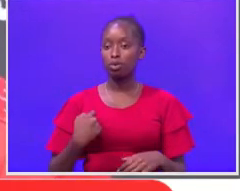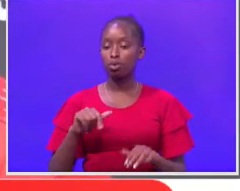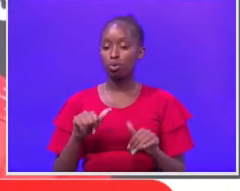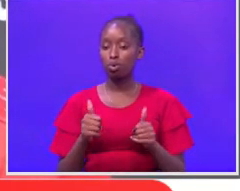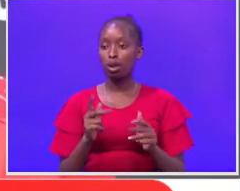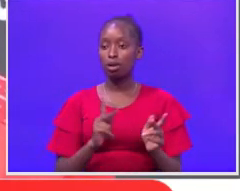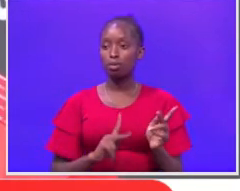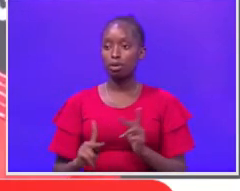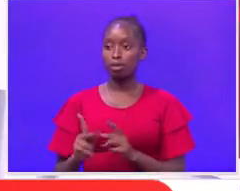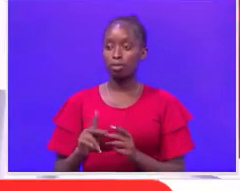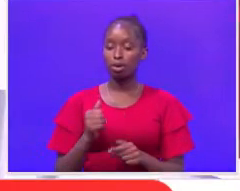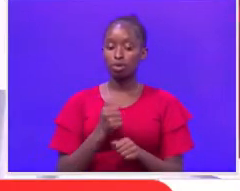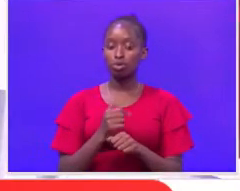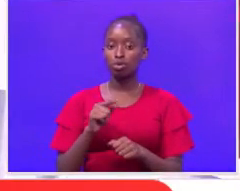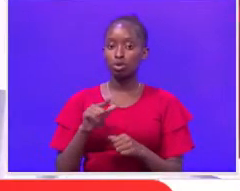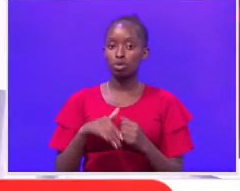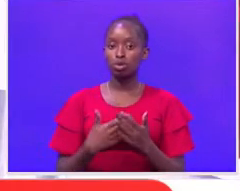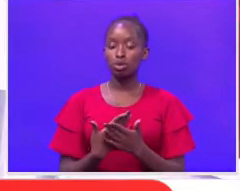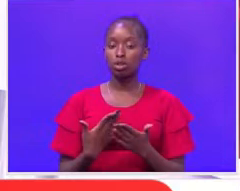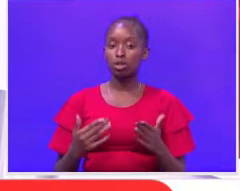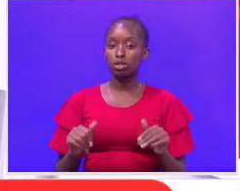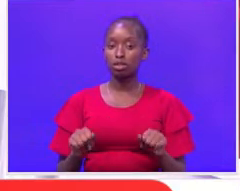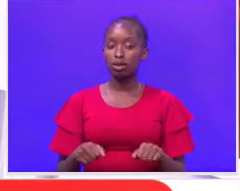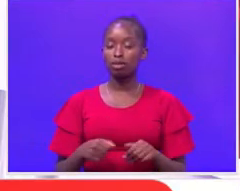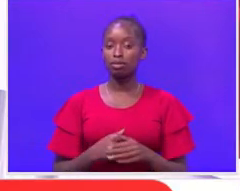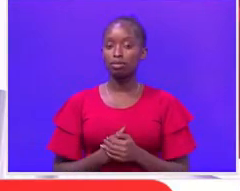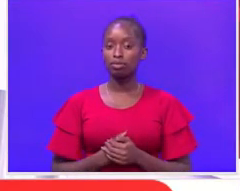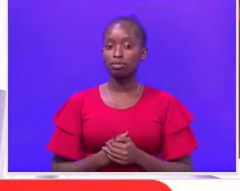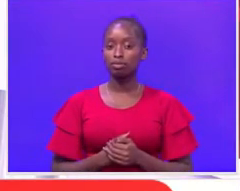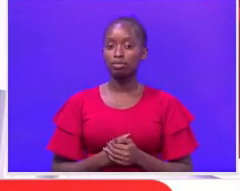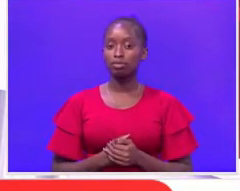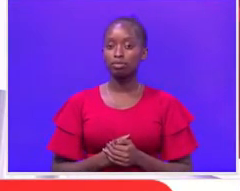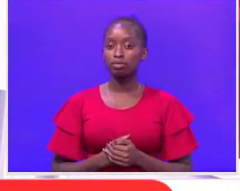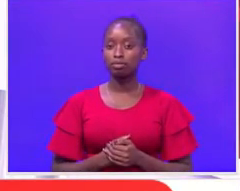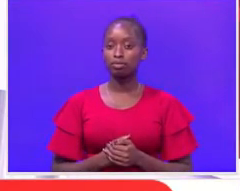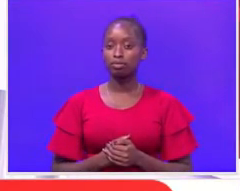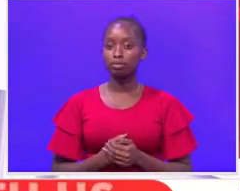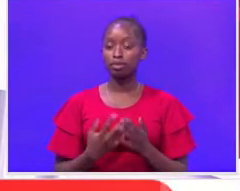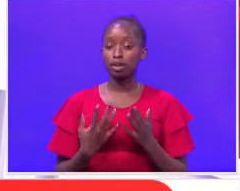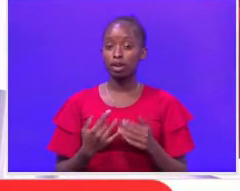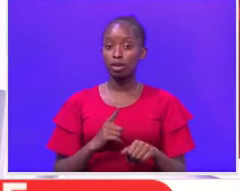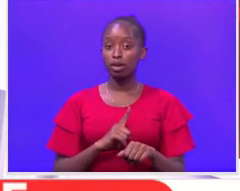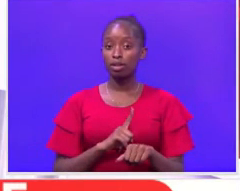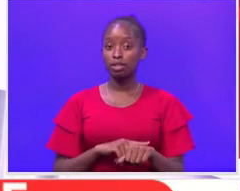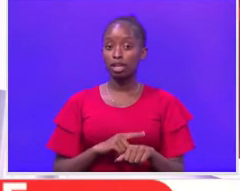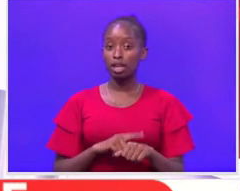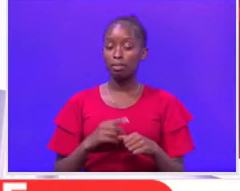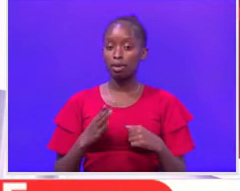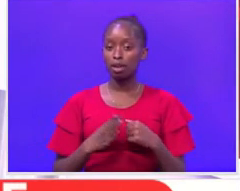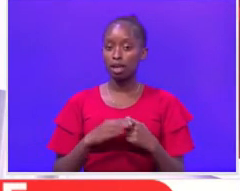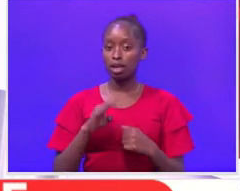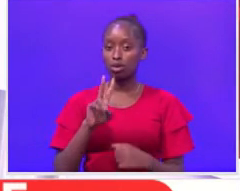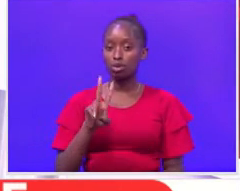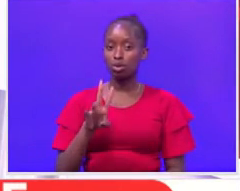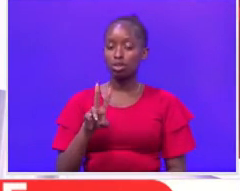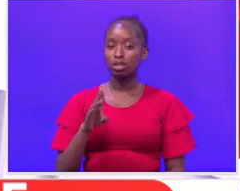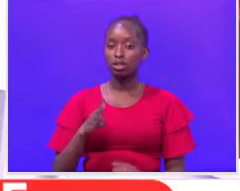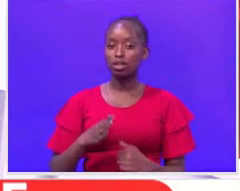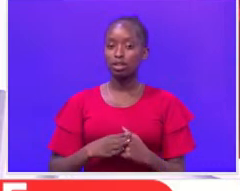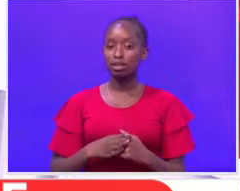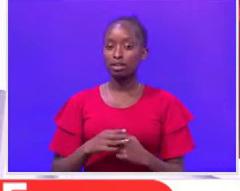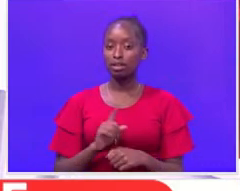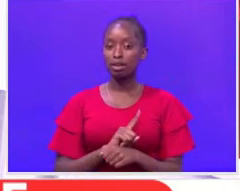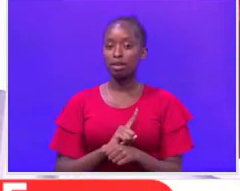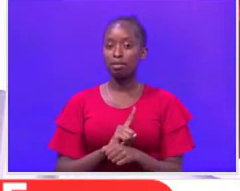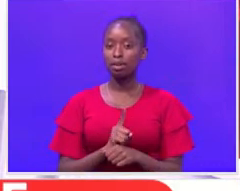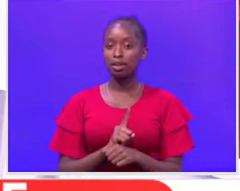face anyone who comes before us. Jackson Kavesa clocked a time of 29 minutes, 11.20 seconds in the